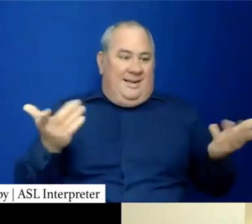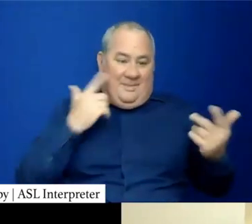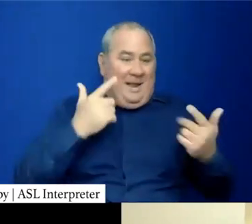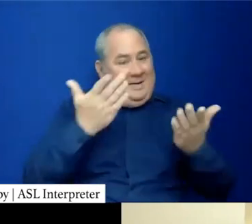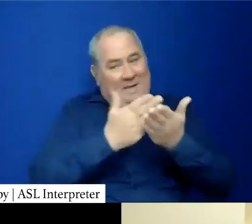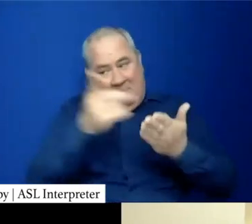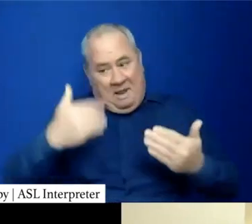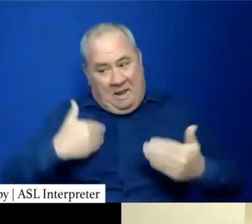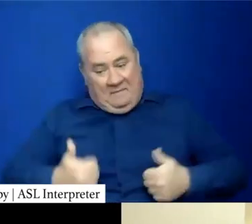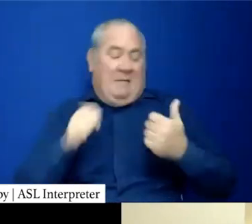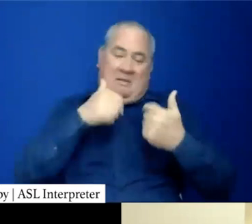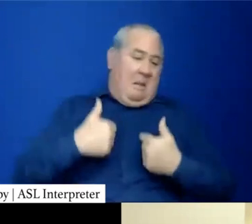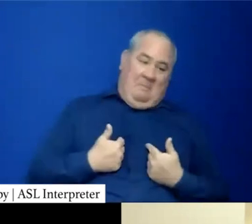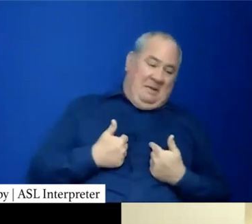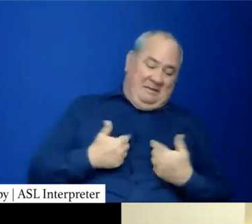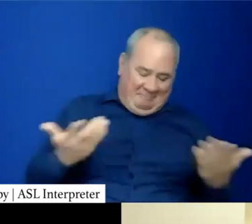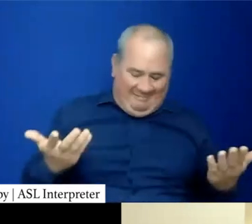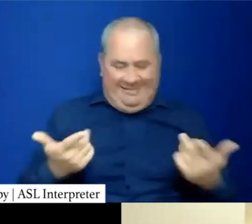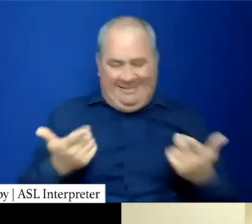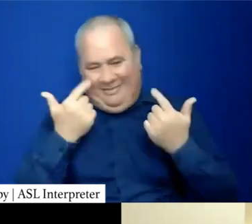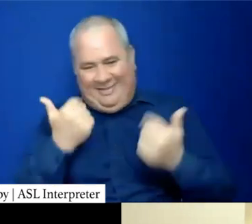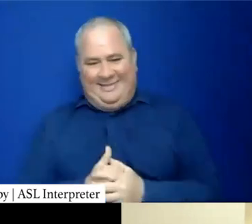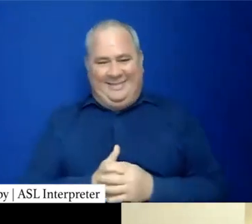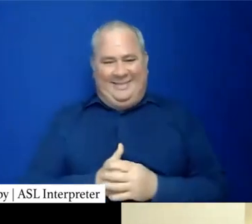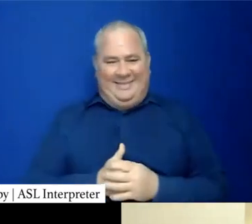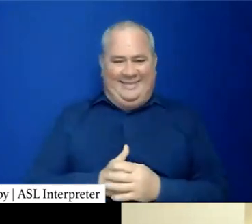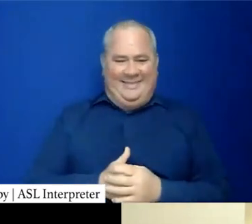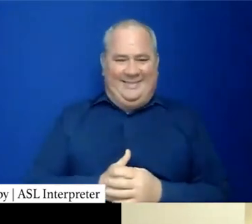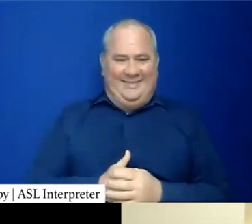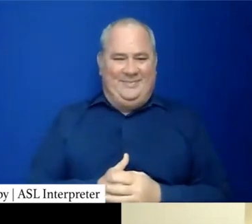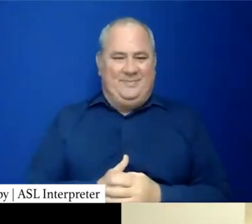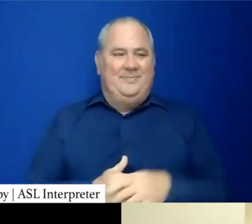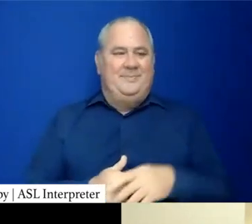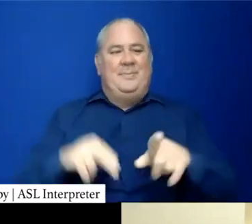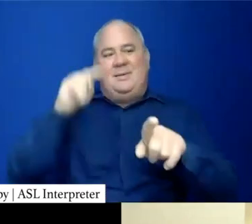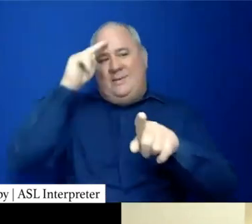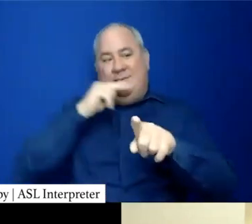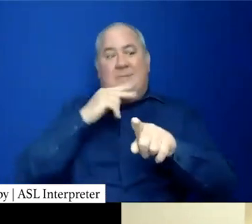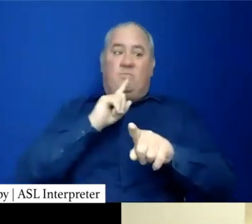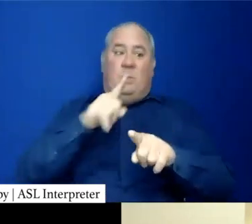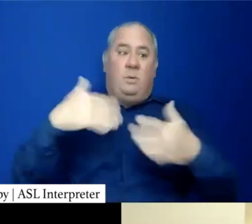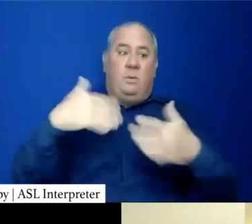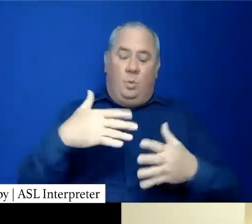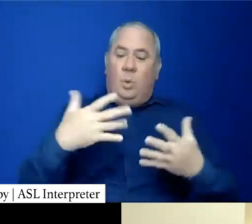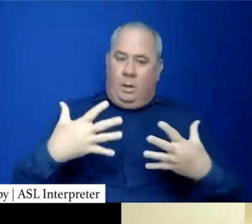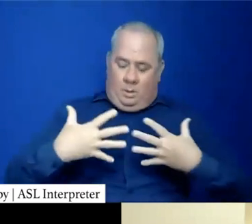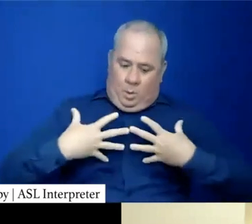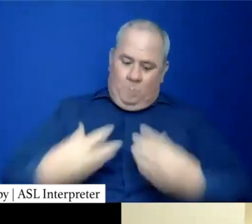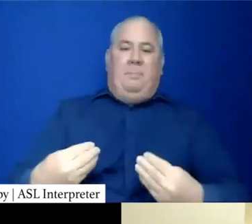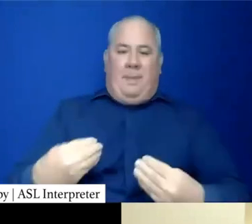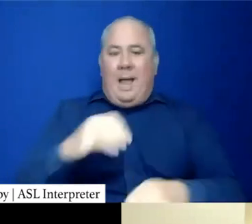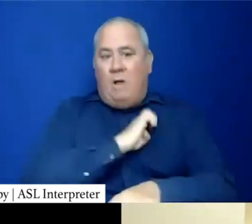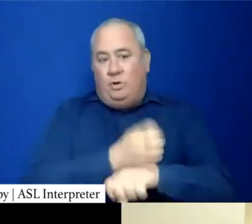No, but also, like, this is an inherently energy sapping enterprise. And you know who doesn't have a lot of energy to begin